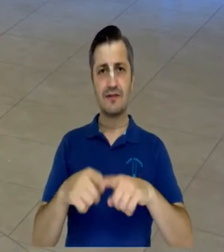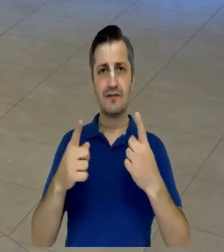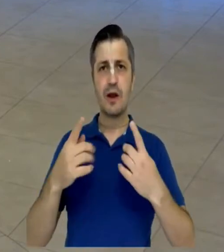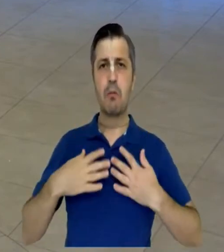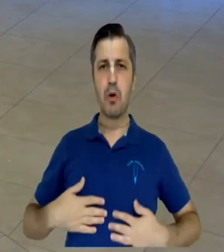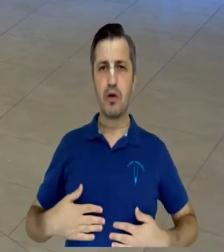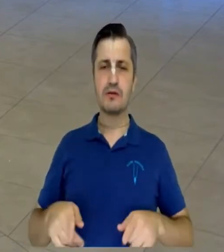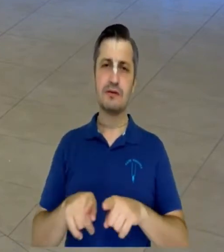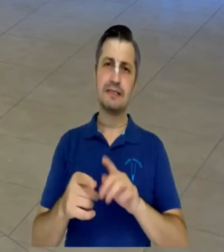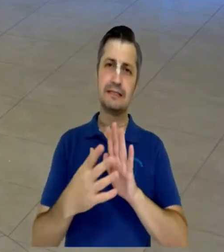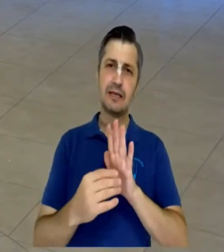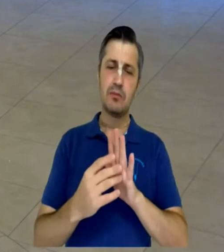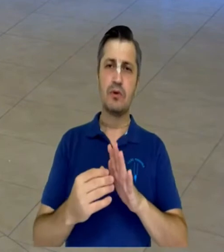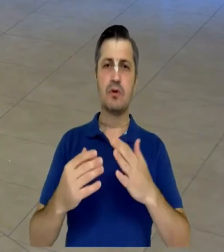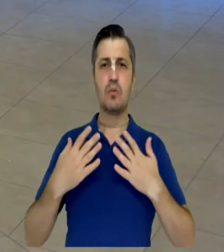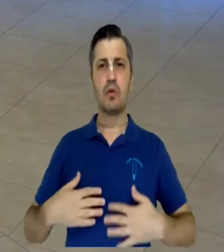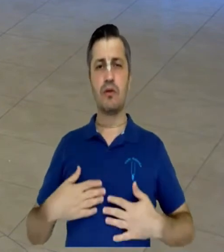And so